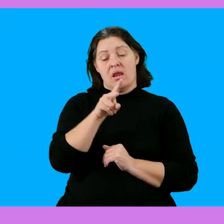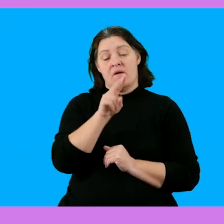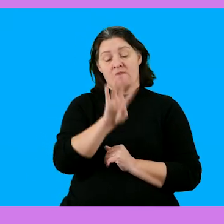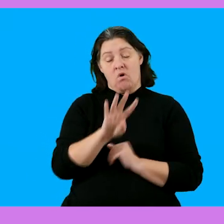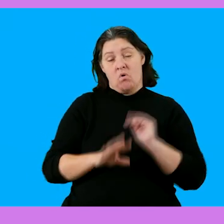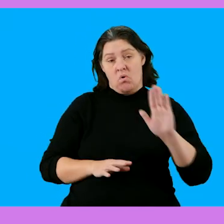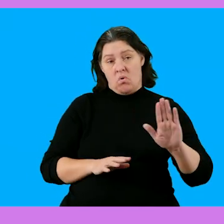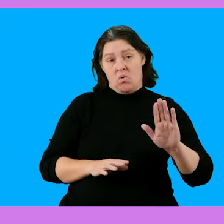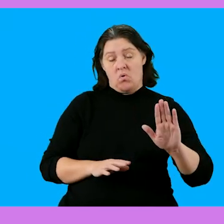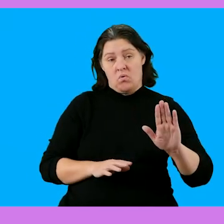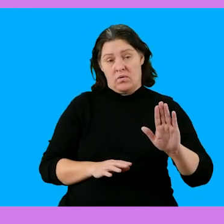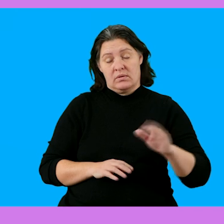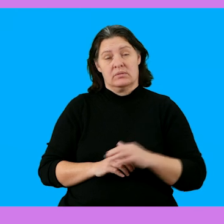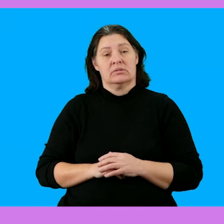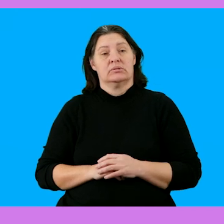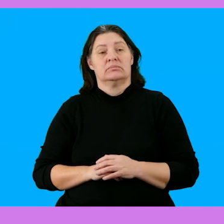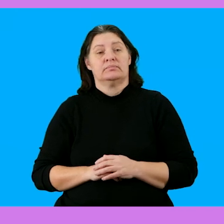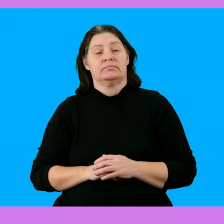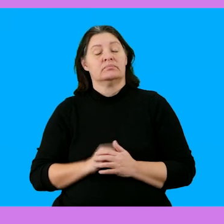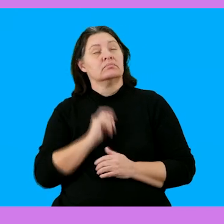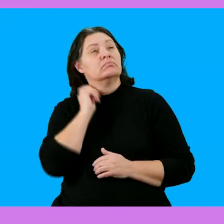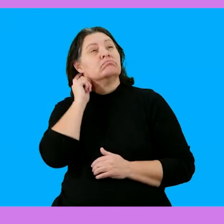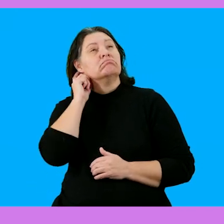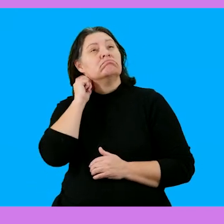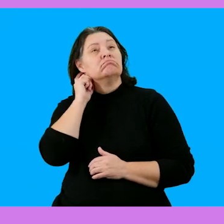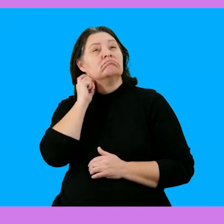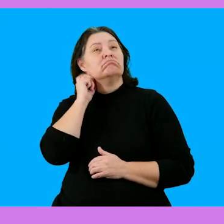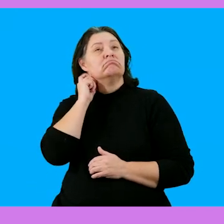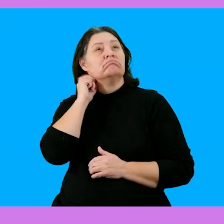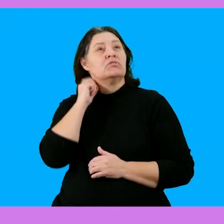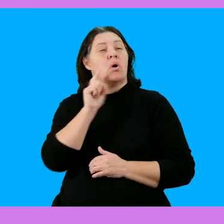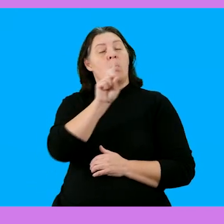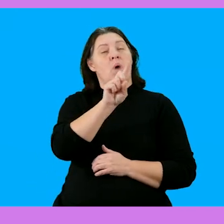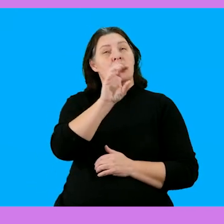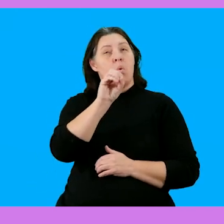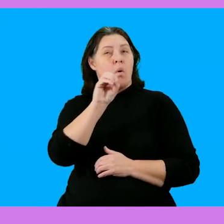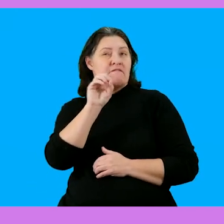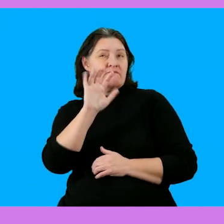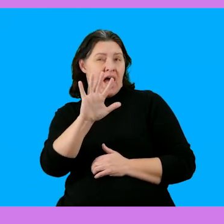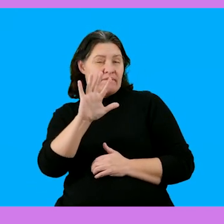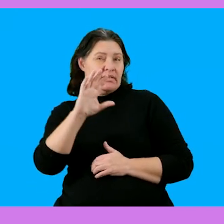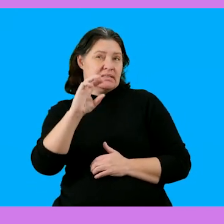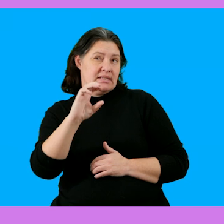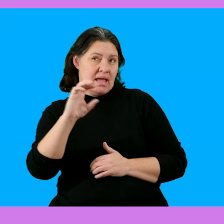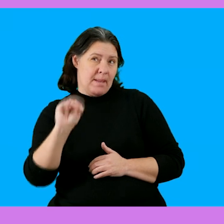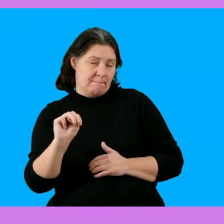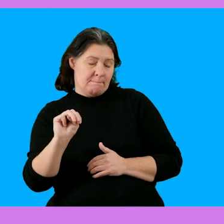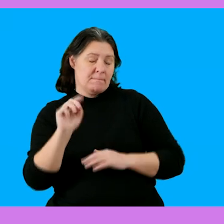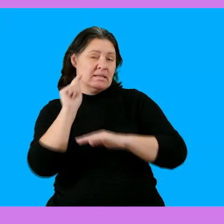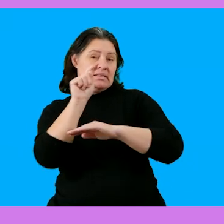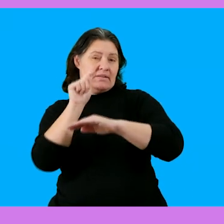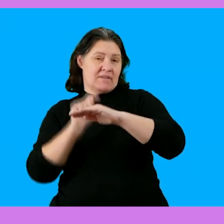1:4. Okay, so now, therefore I'll go and I say, okay, 105